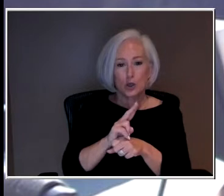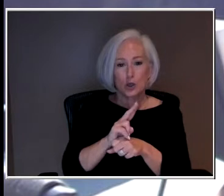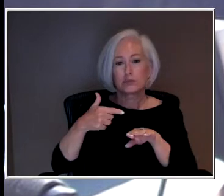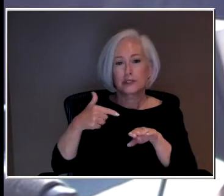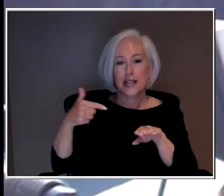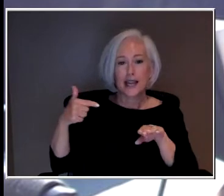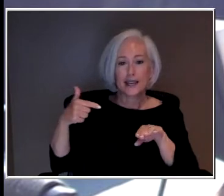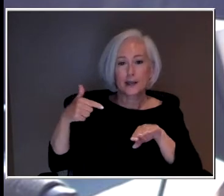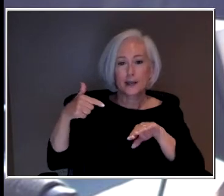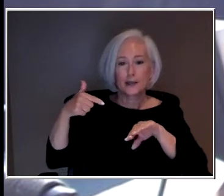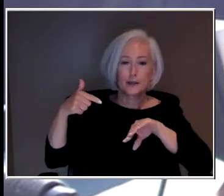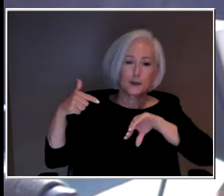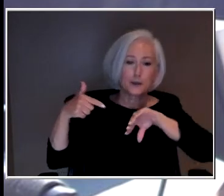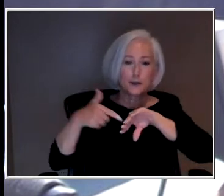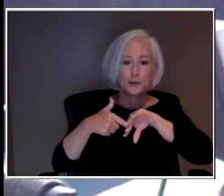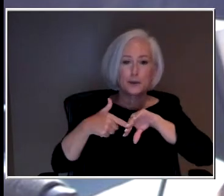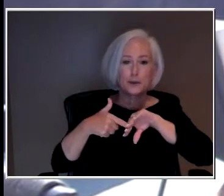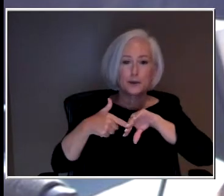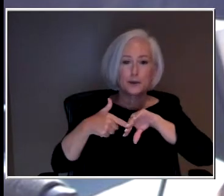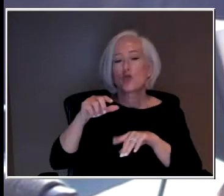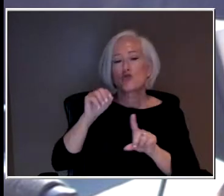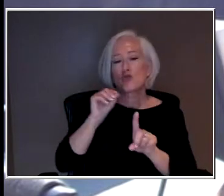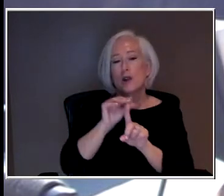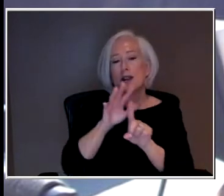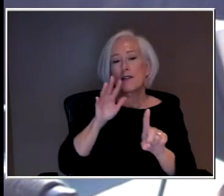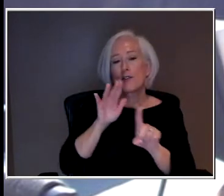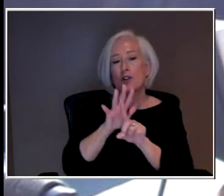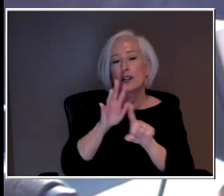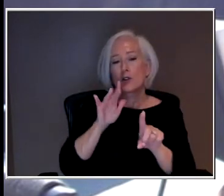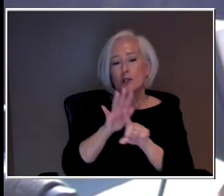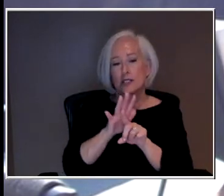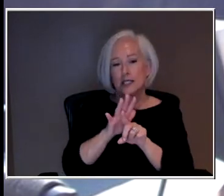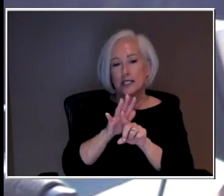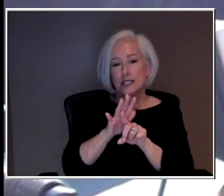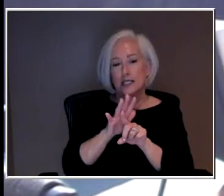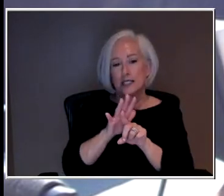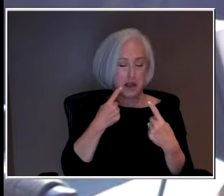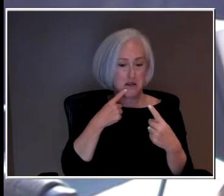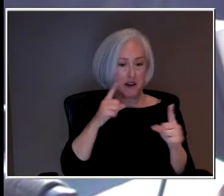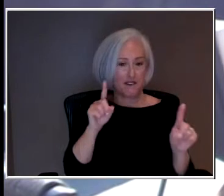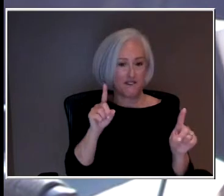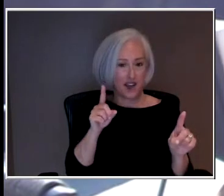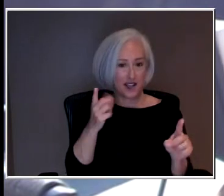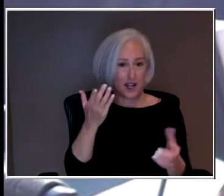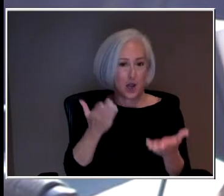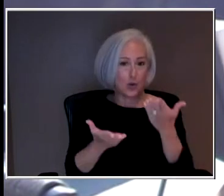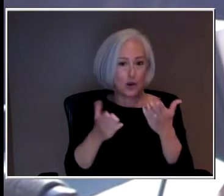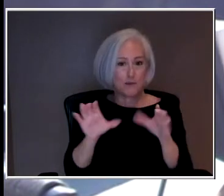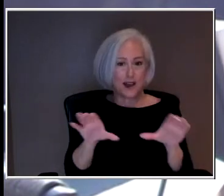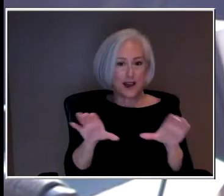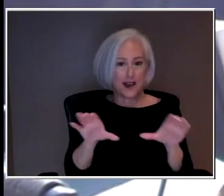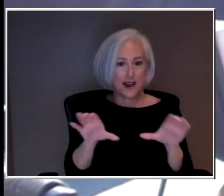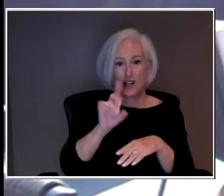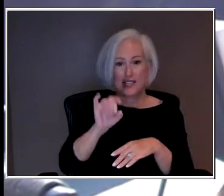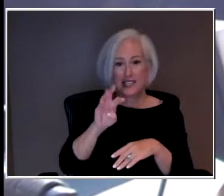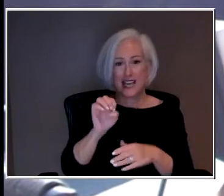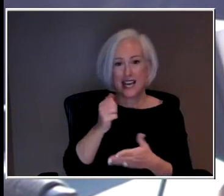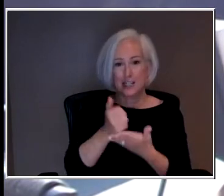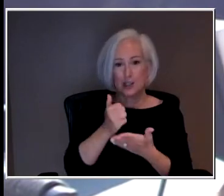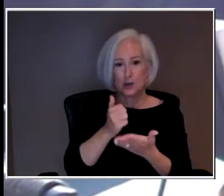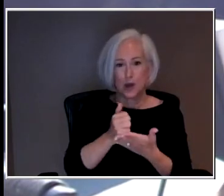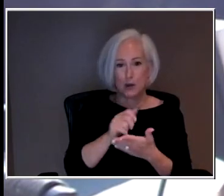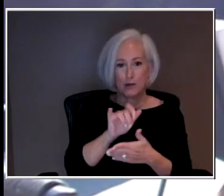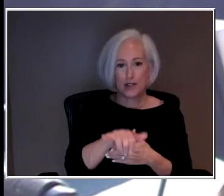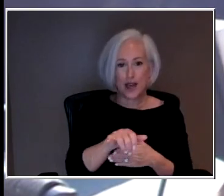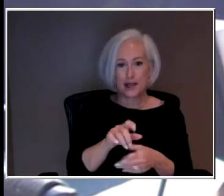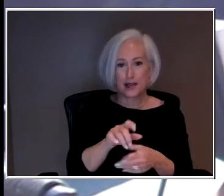much easier to do. And that could be very effective. And I believe we might have even done that on Diane and helped with some of her neck pain, but it didn't